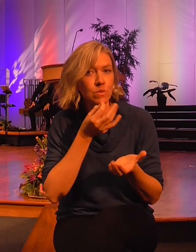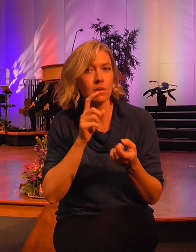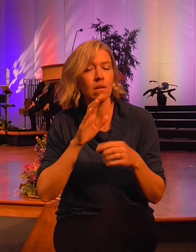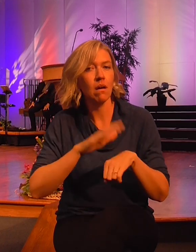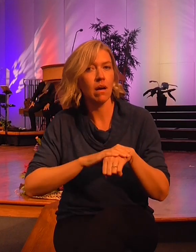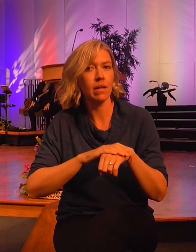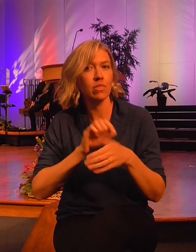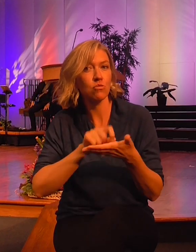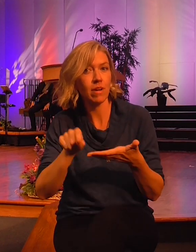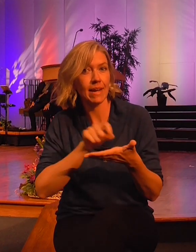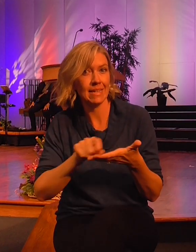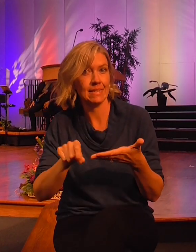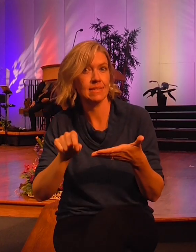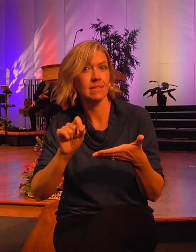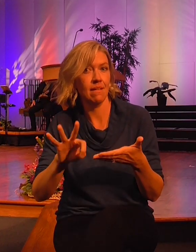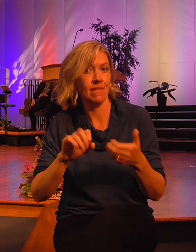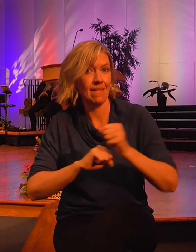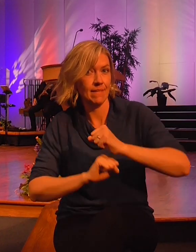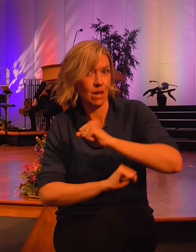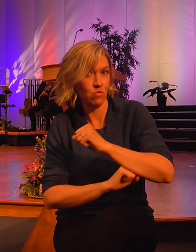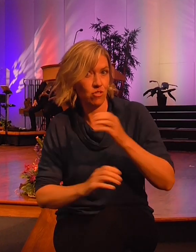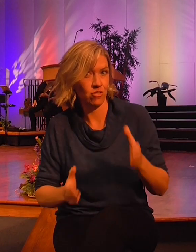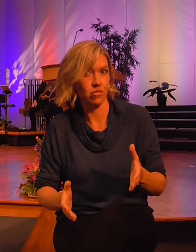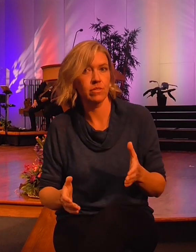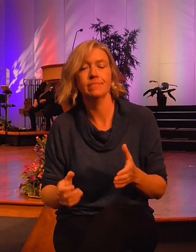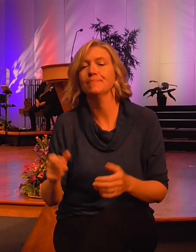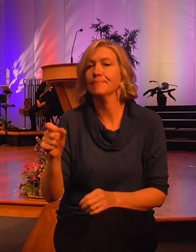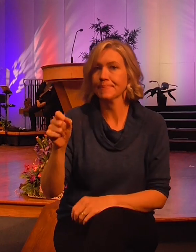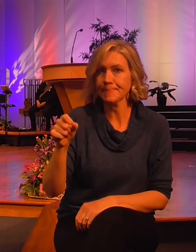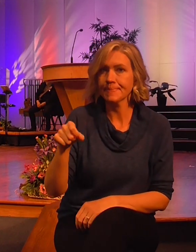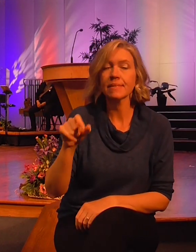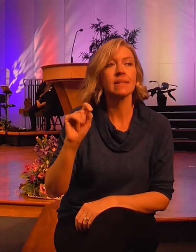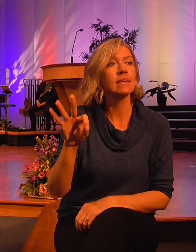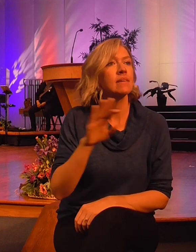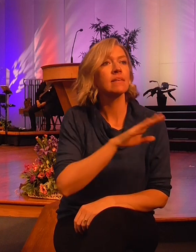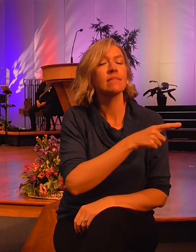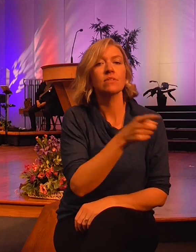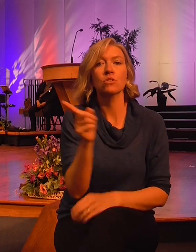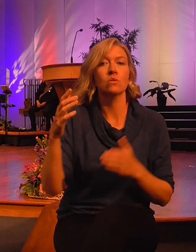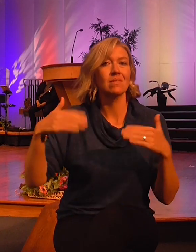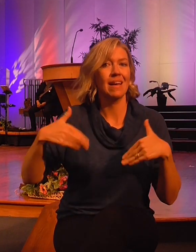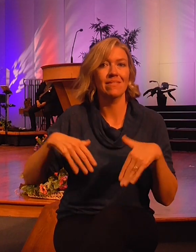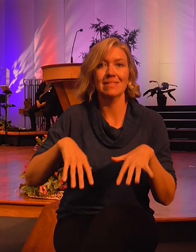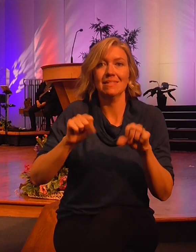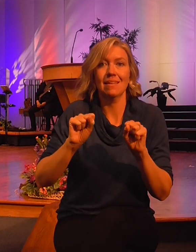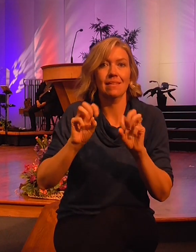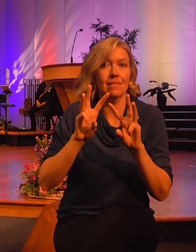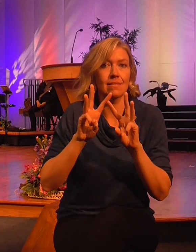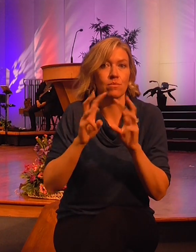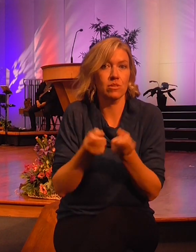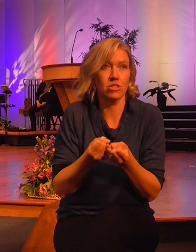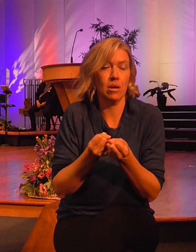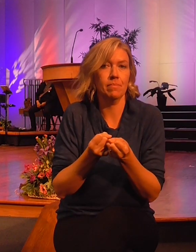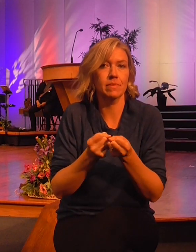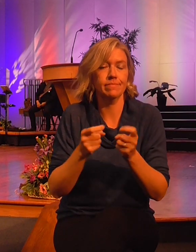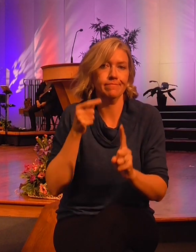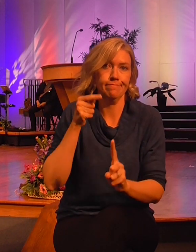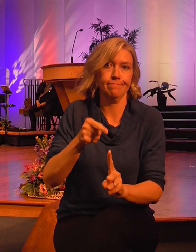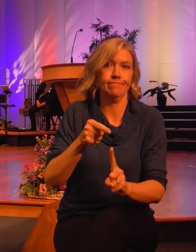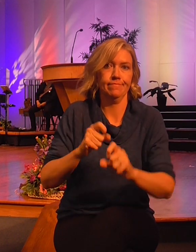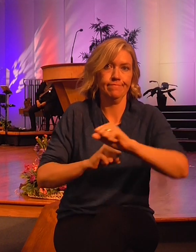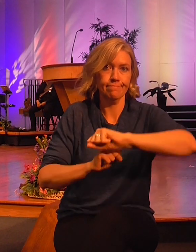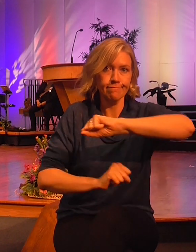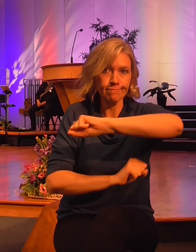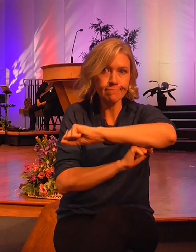writings of our founder. If you have never taken Essential Ernest Holmes, I encourage you to, because you know Science of